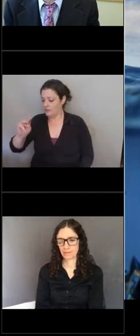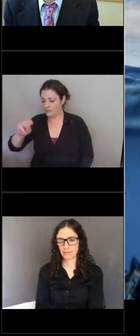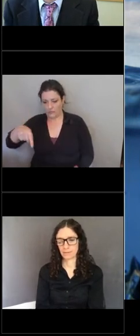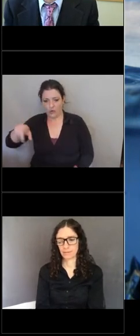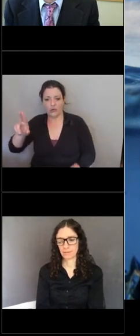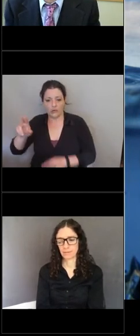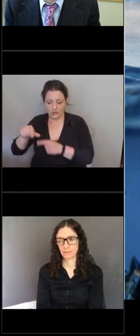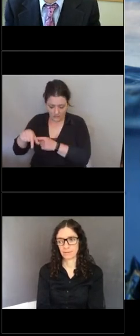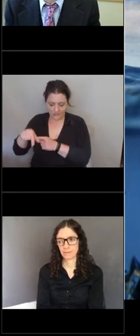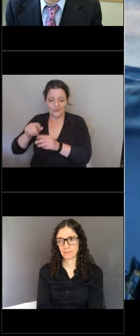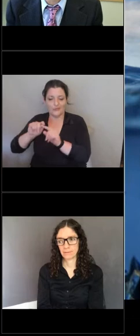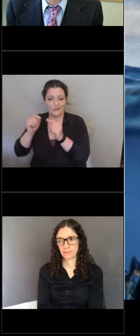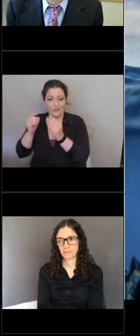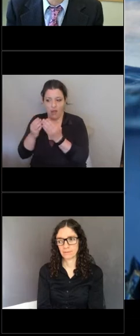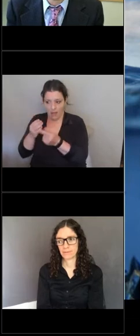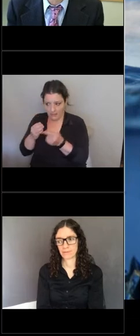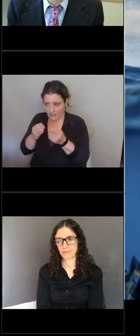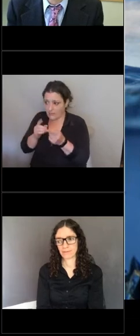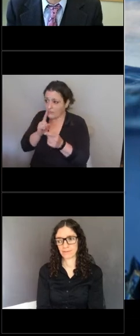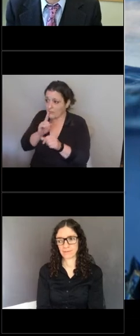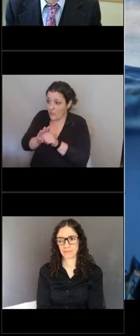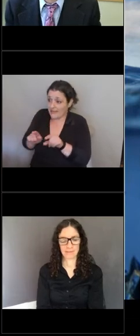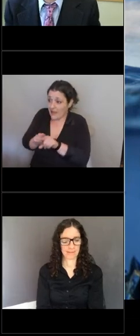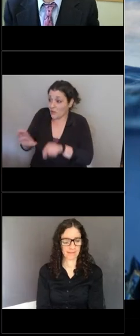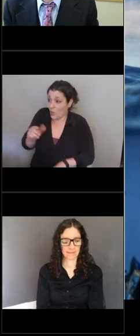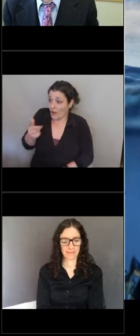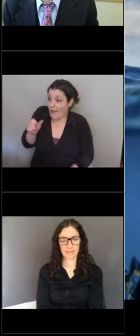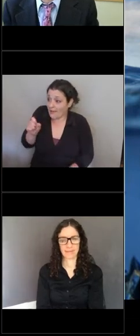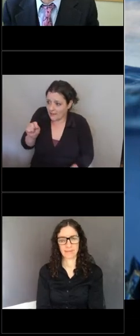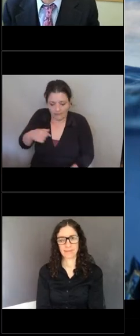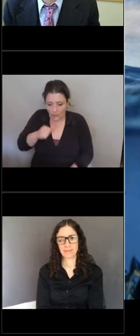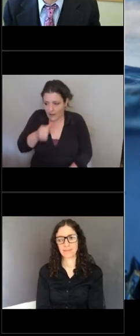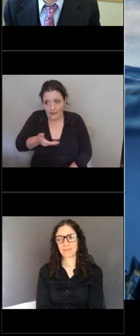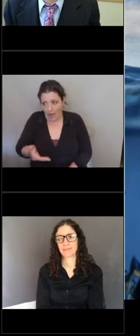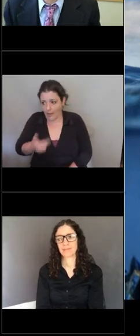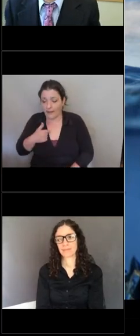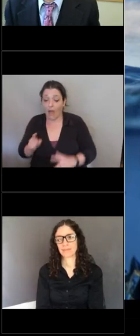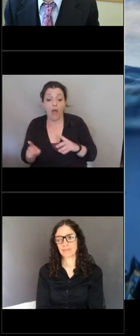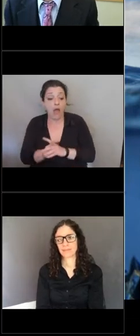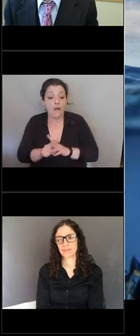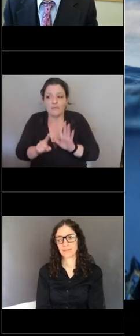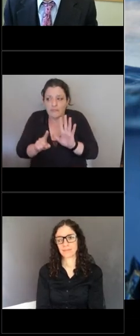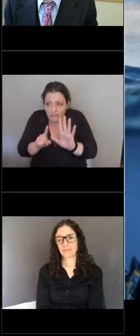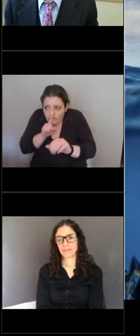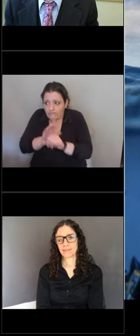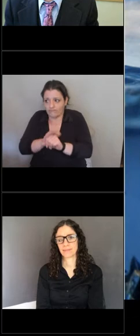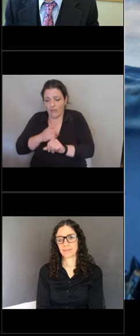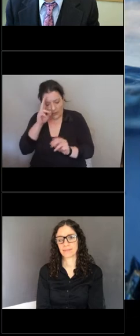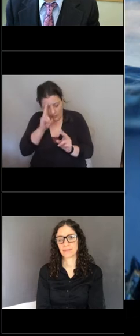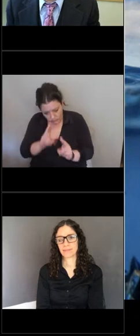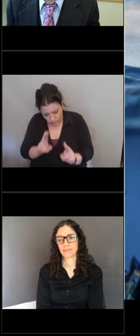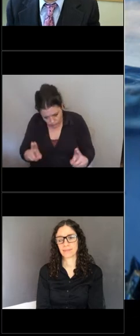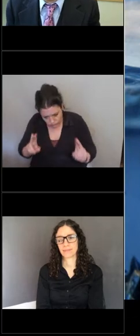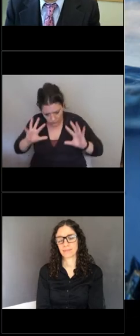within their lands, I will tread lightly and show my respect to the land and to even the smallest of our kin within.